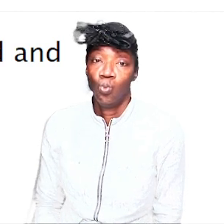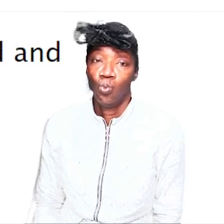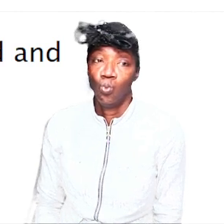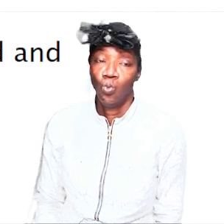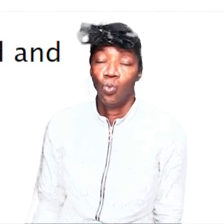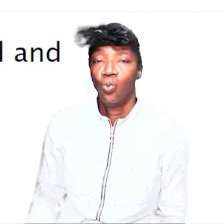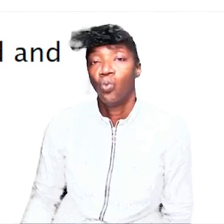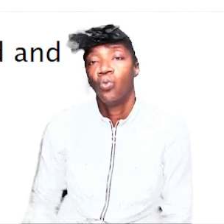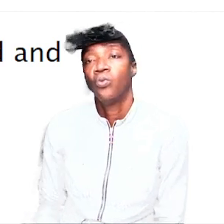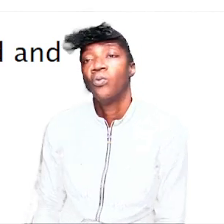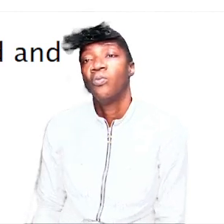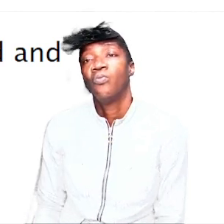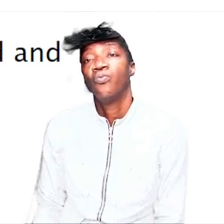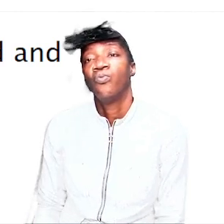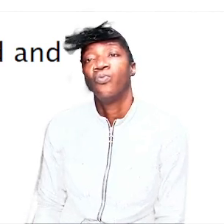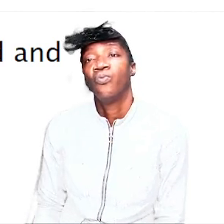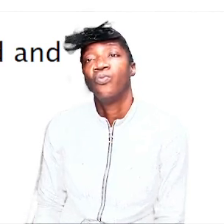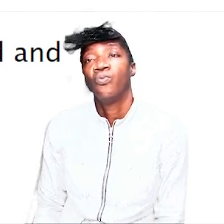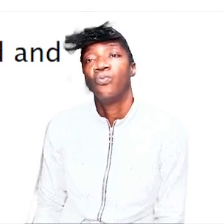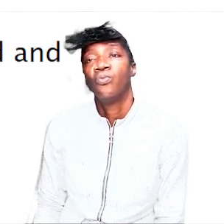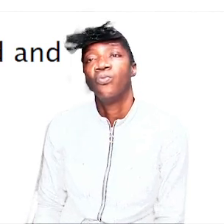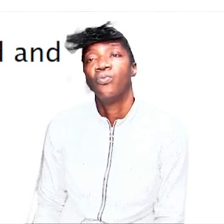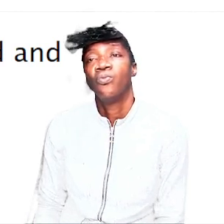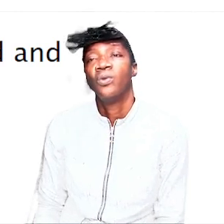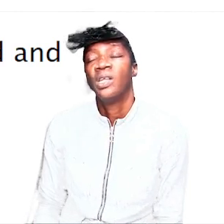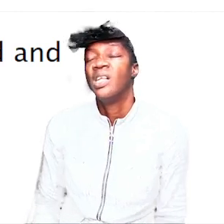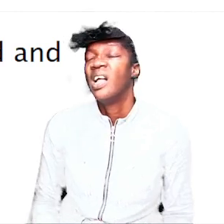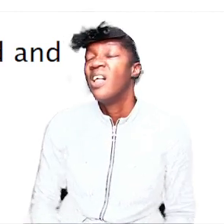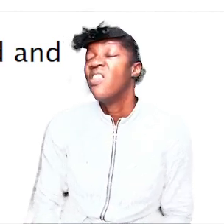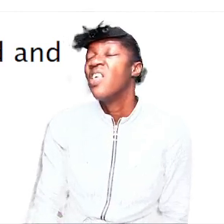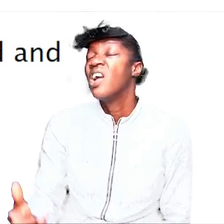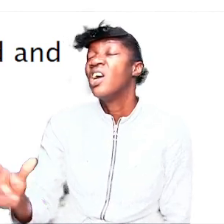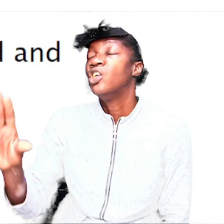And there is no way